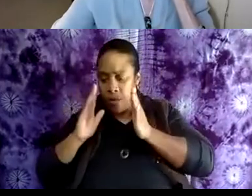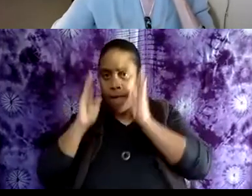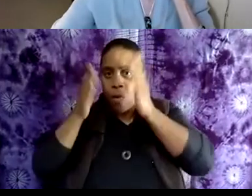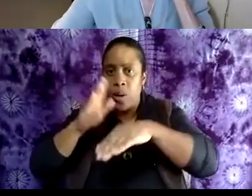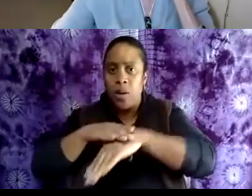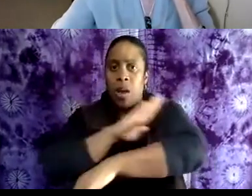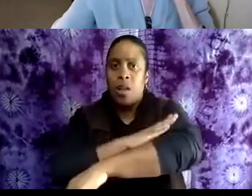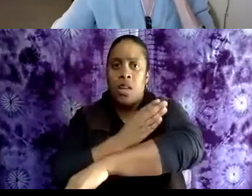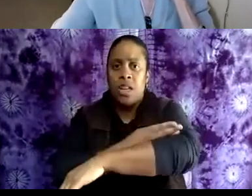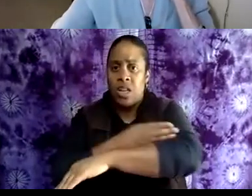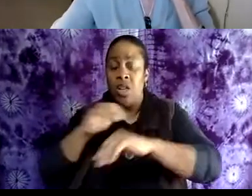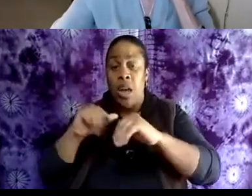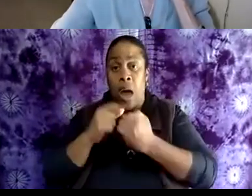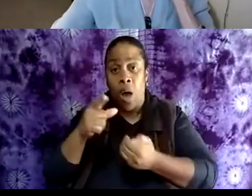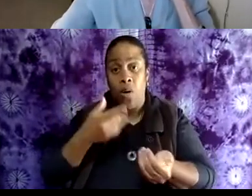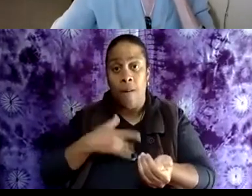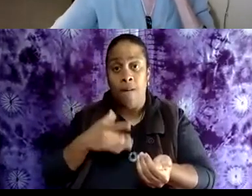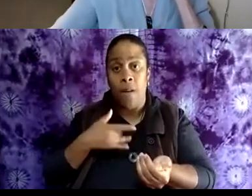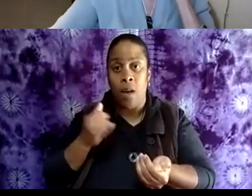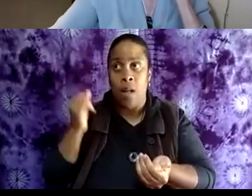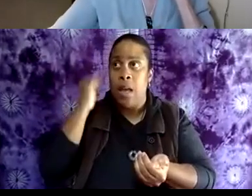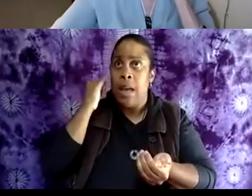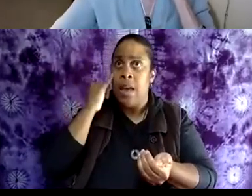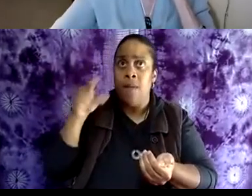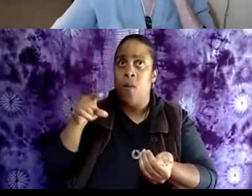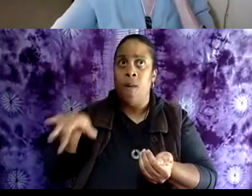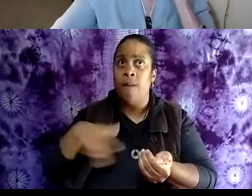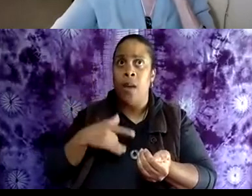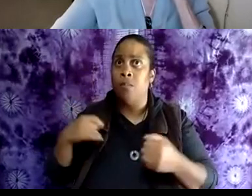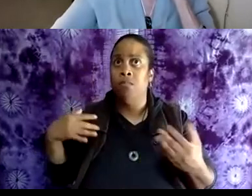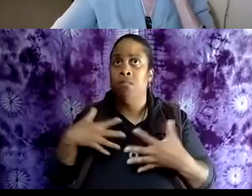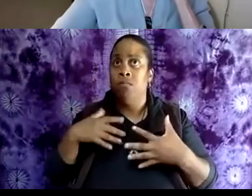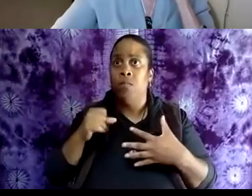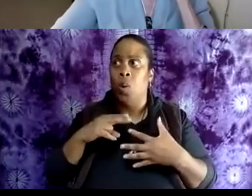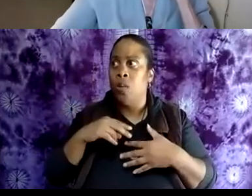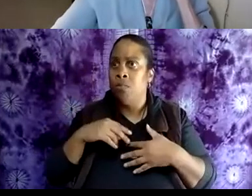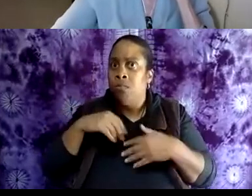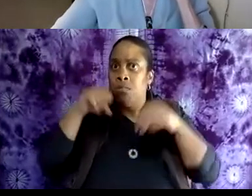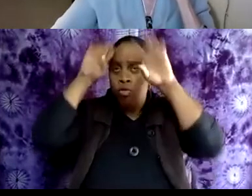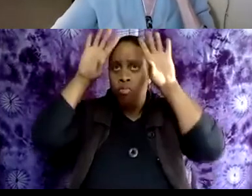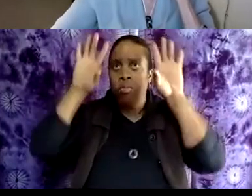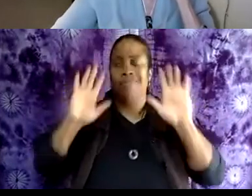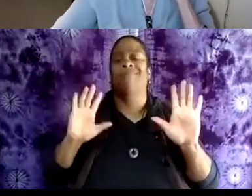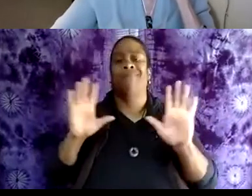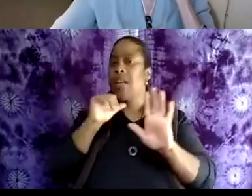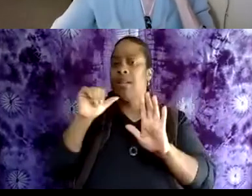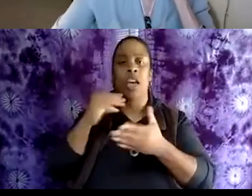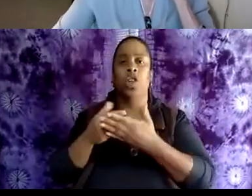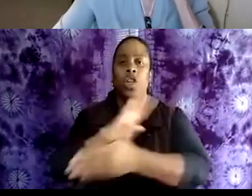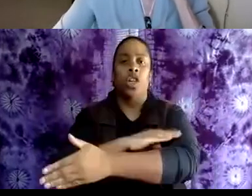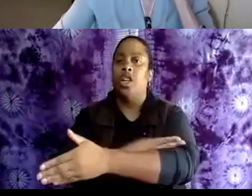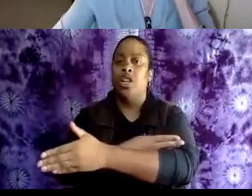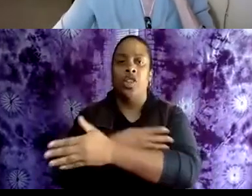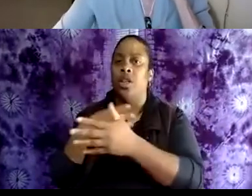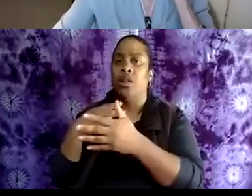If you feel alarmed or your hackles go up, then that's not an energy you probably want to further engage with. But if